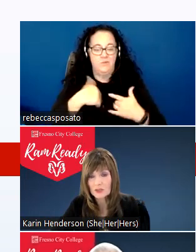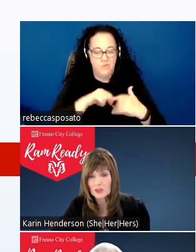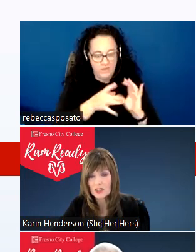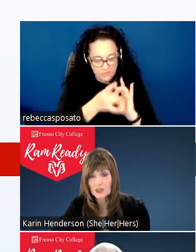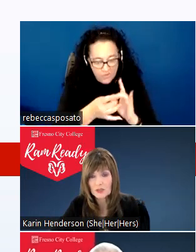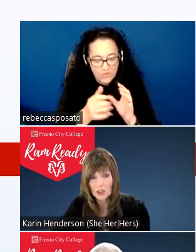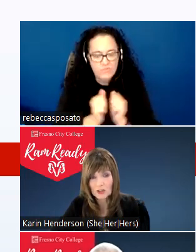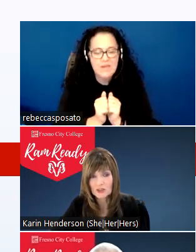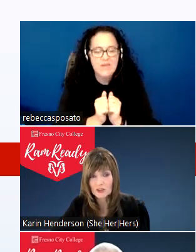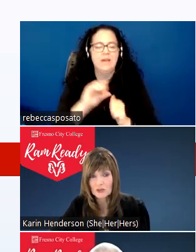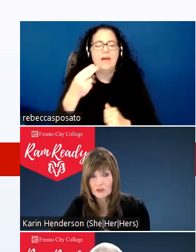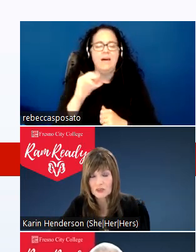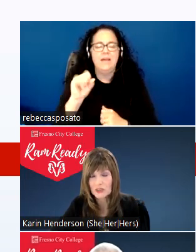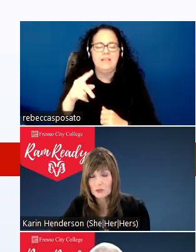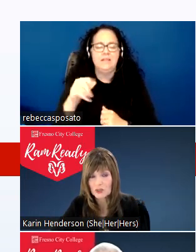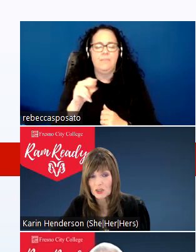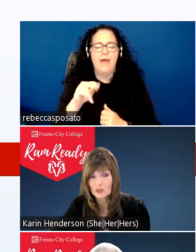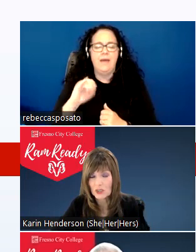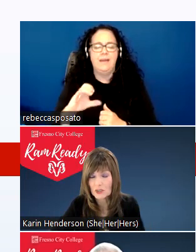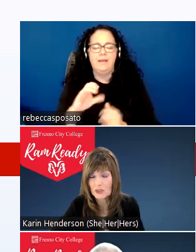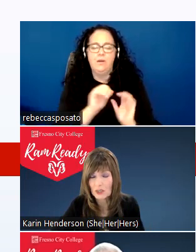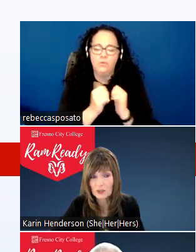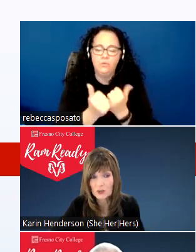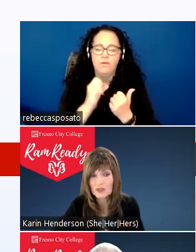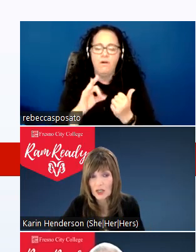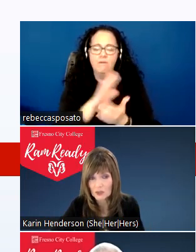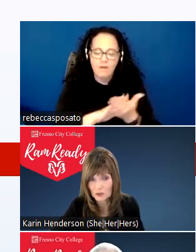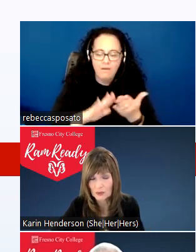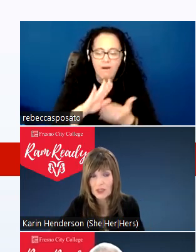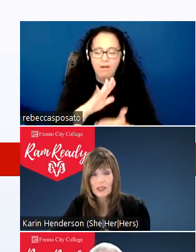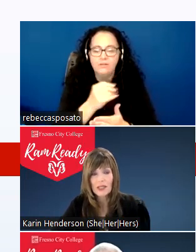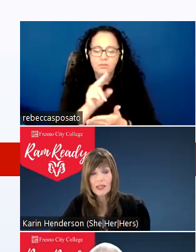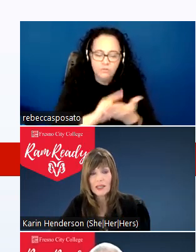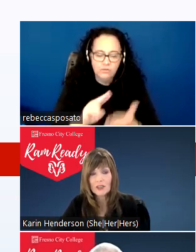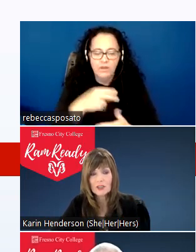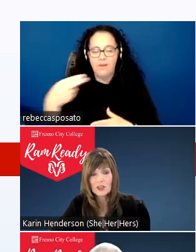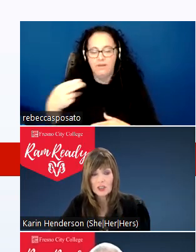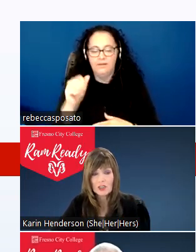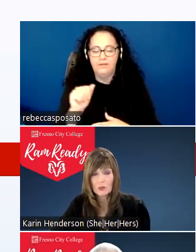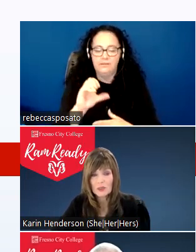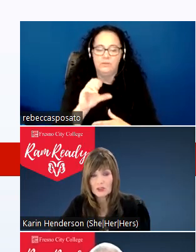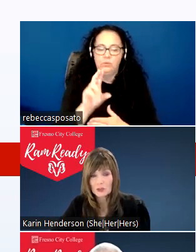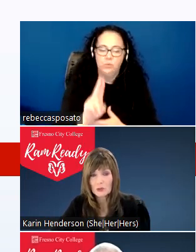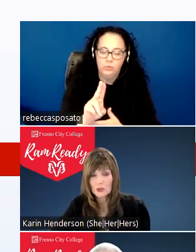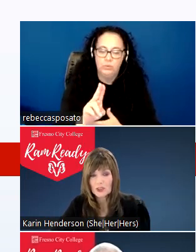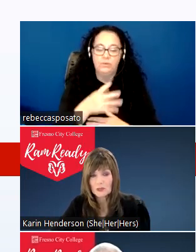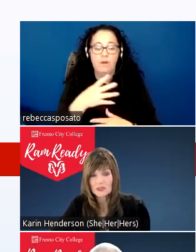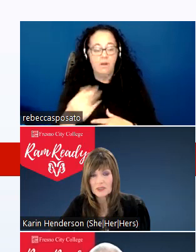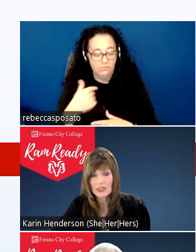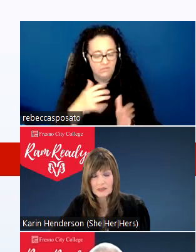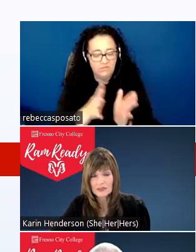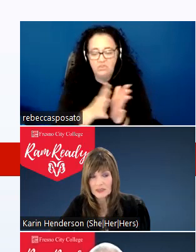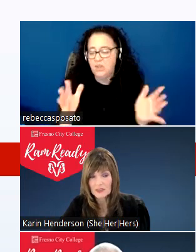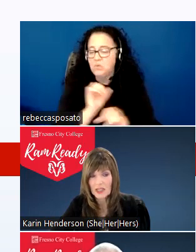Hispanic Association of Colleges and Universities, which is also known as HACU. And we have general work